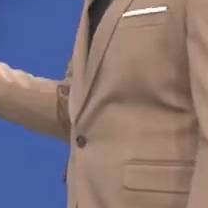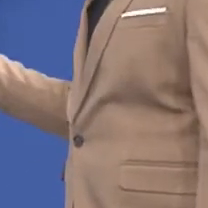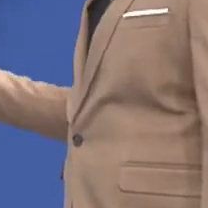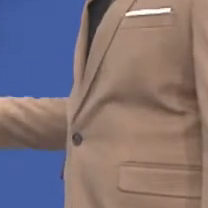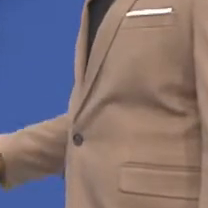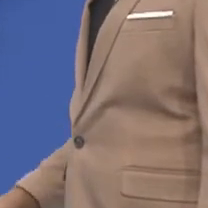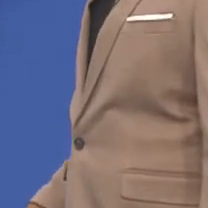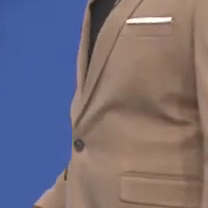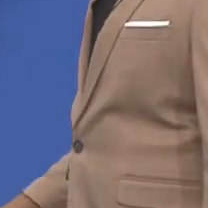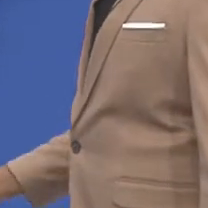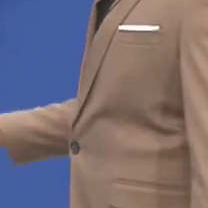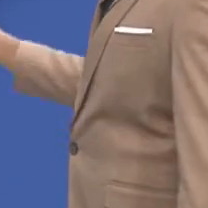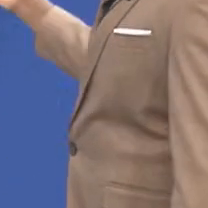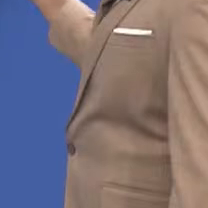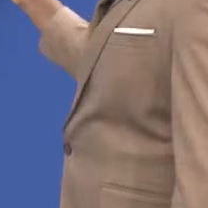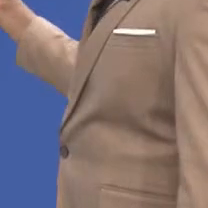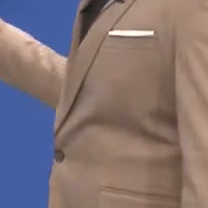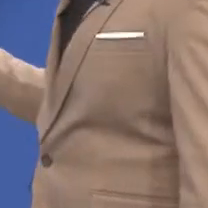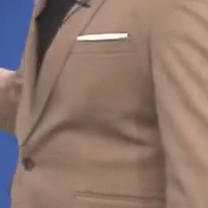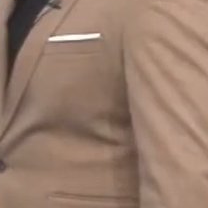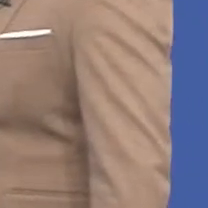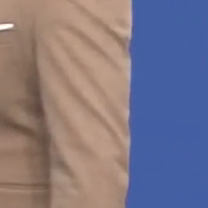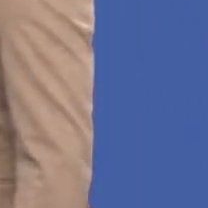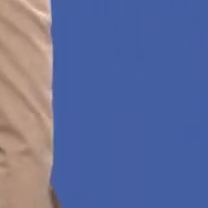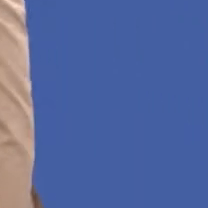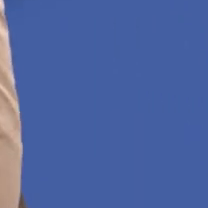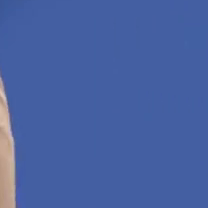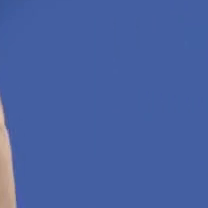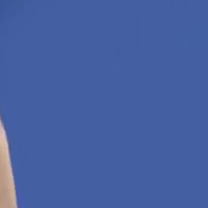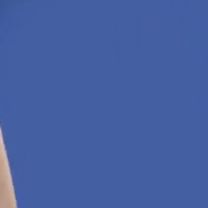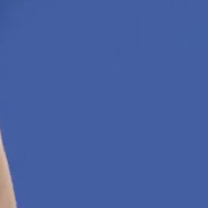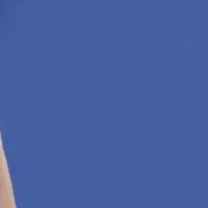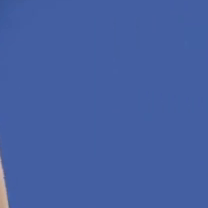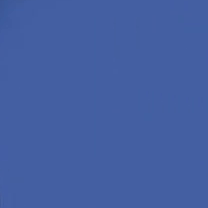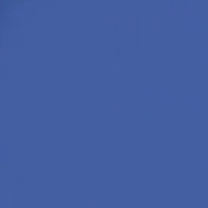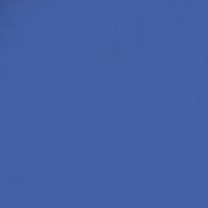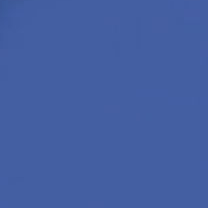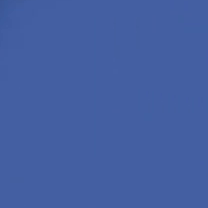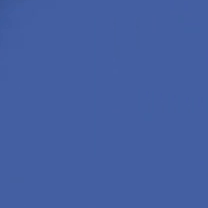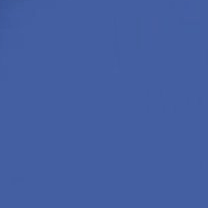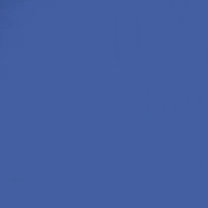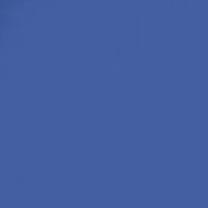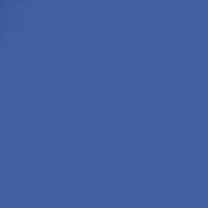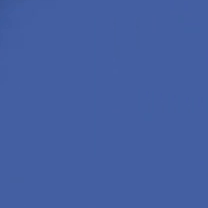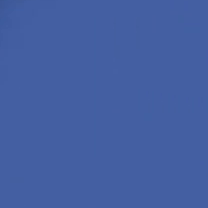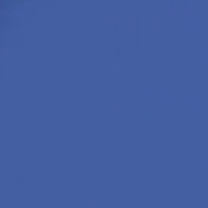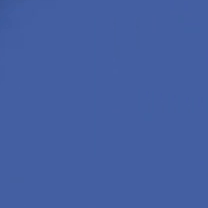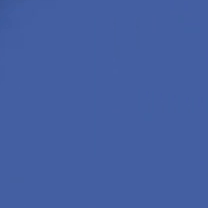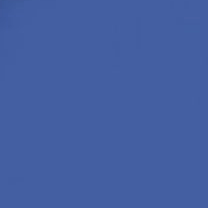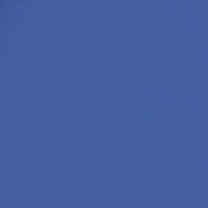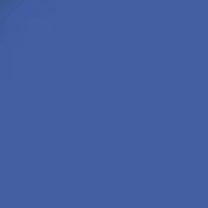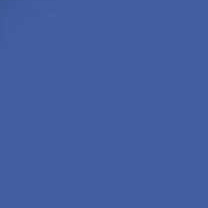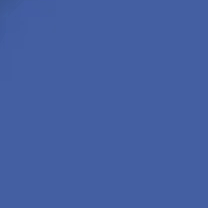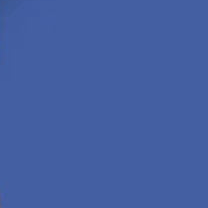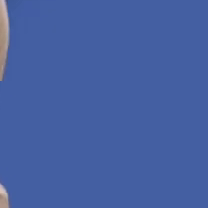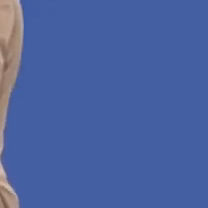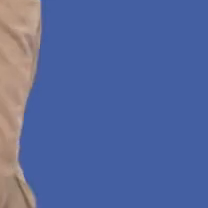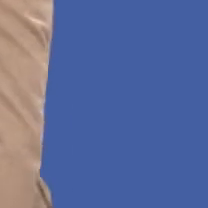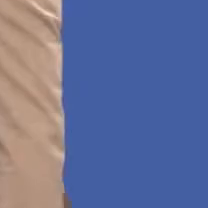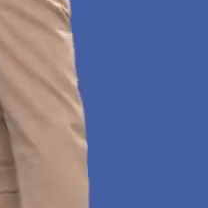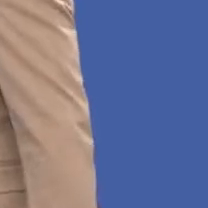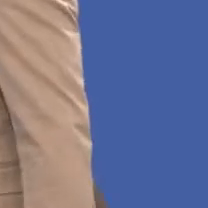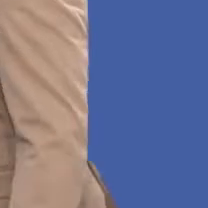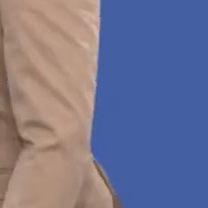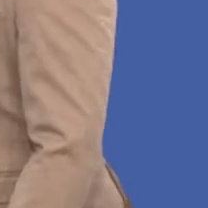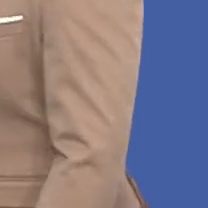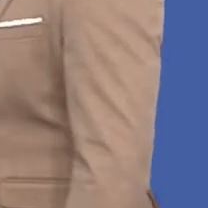expected over Maseru, but over Manzini, Johannesburg, and Cape Town, we're expecting some partly cloudy conditions, and over Upington and Port Elizabeth, we're